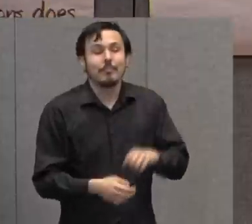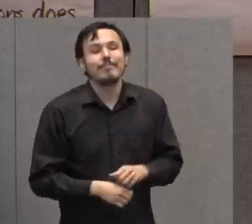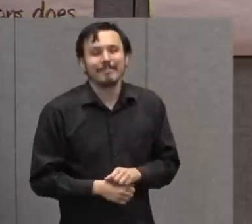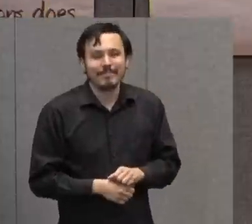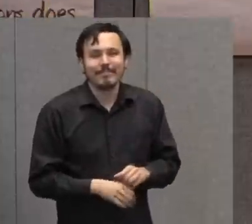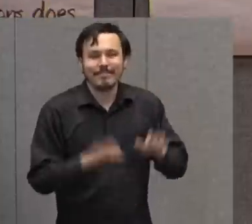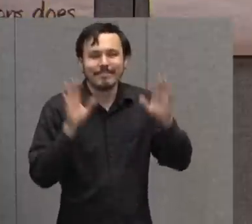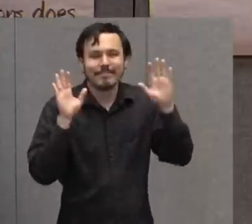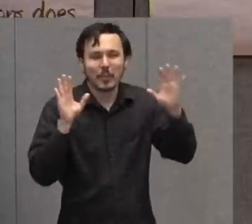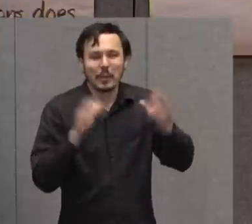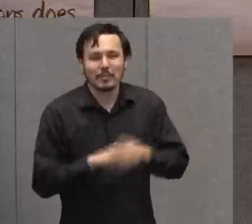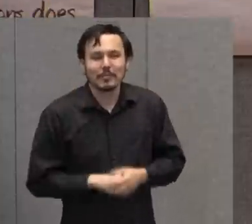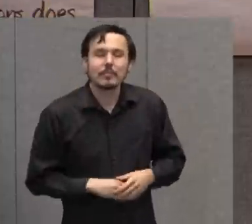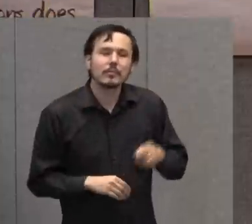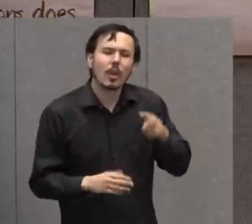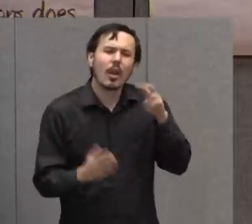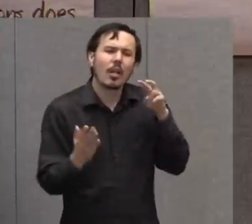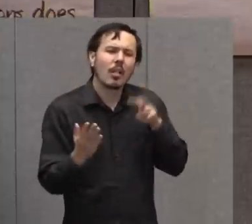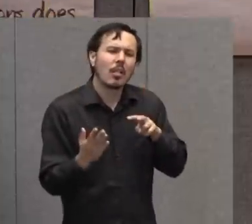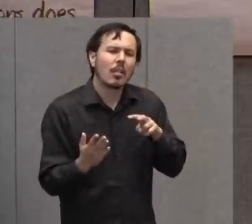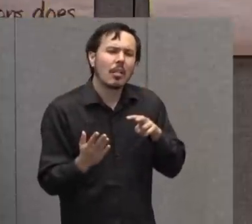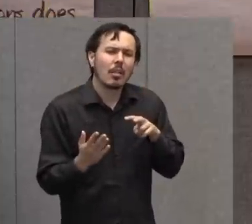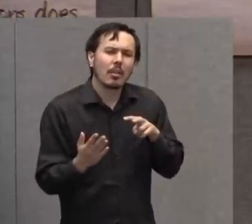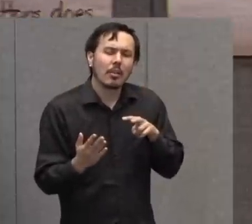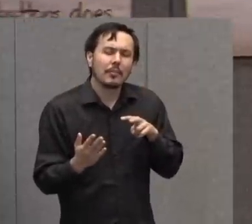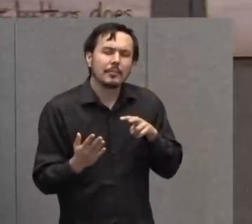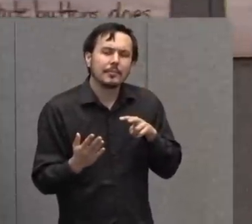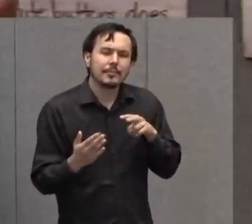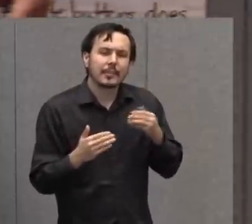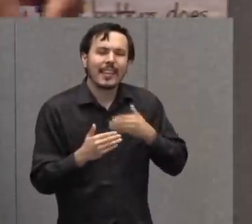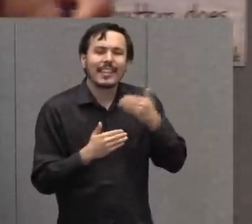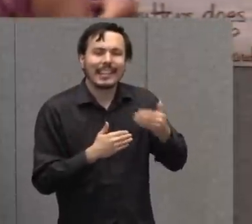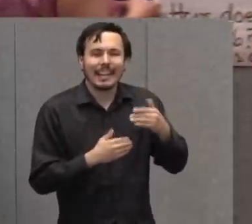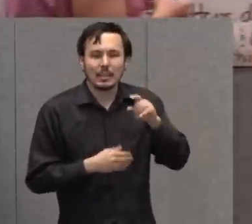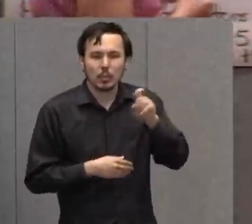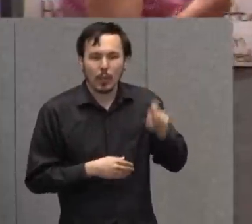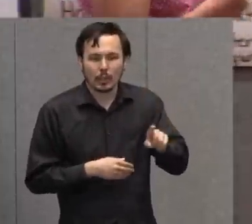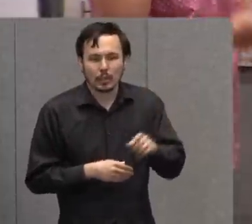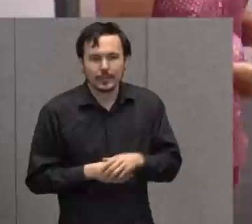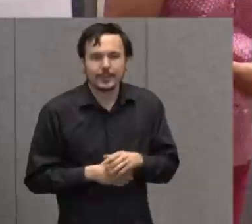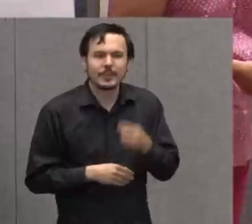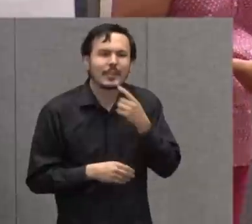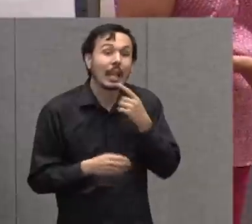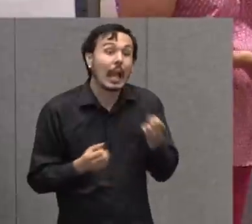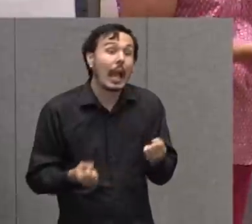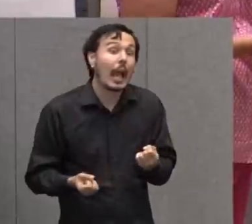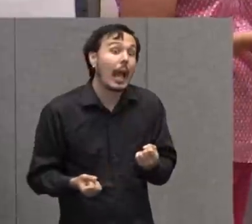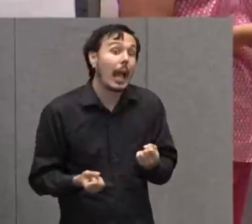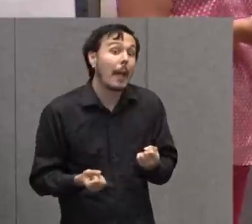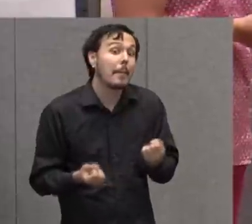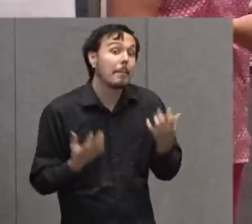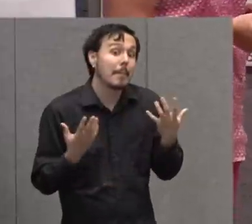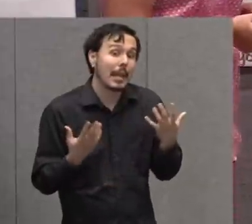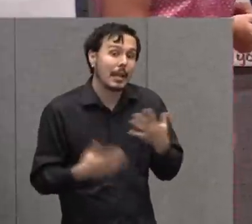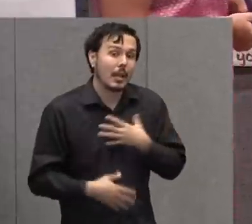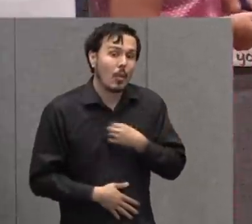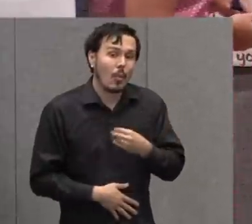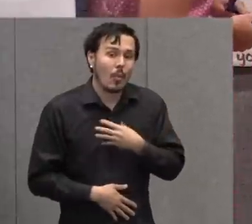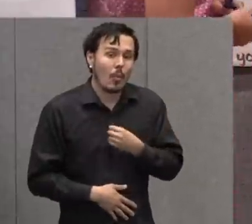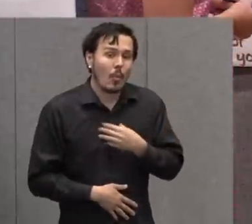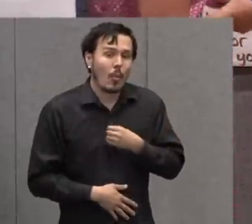Great. Now let's look at the next question. How many white buttons